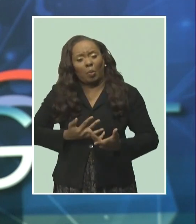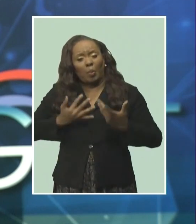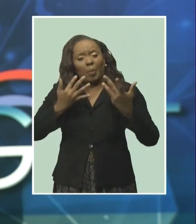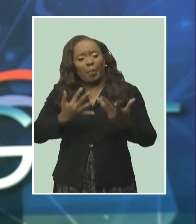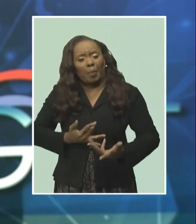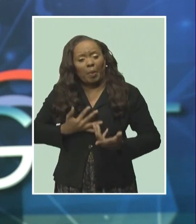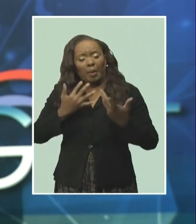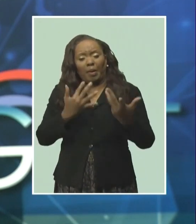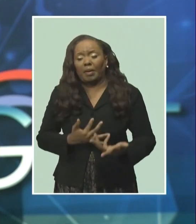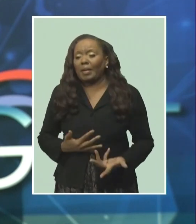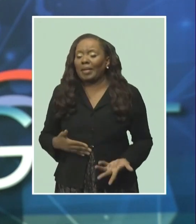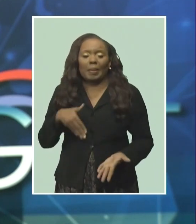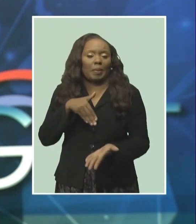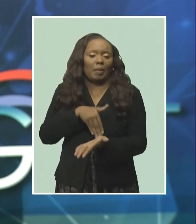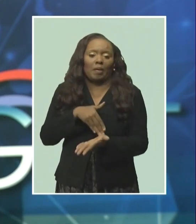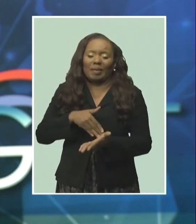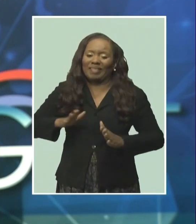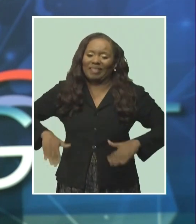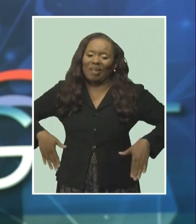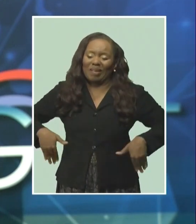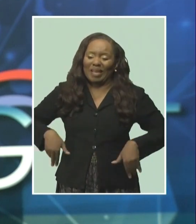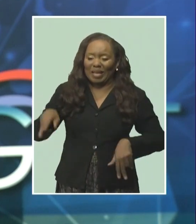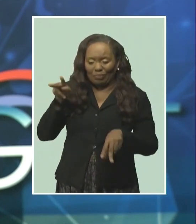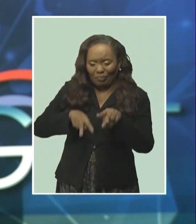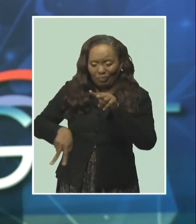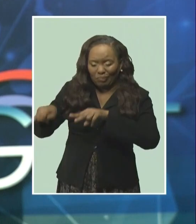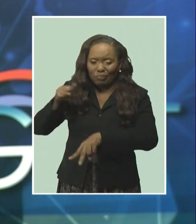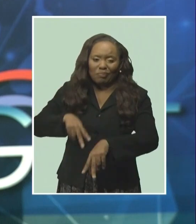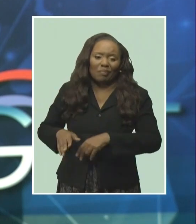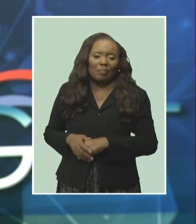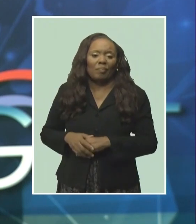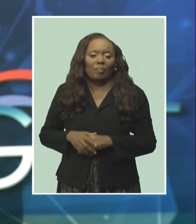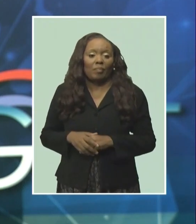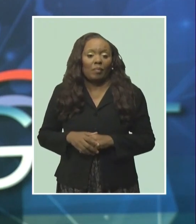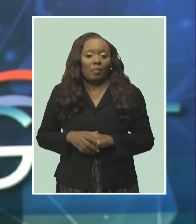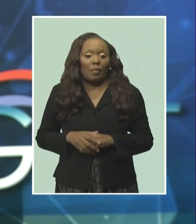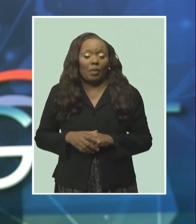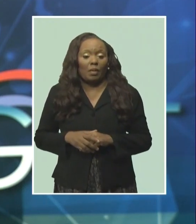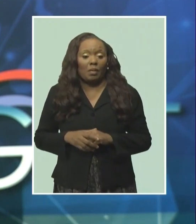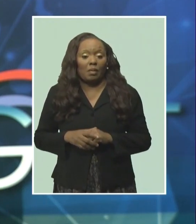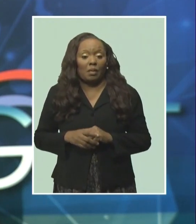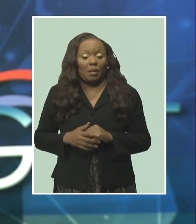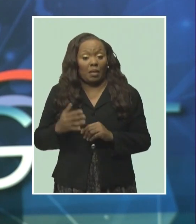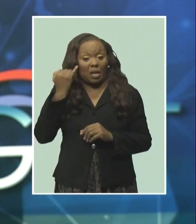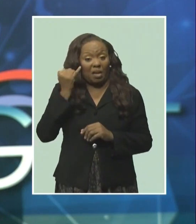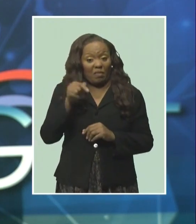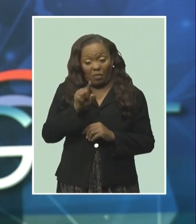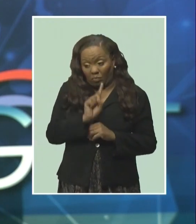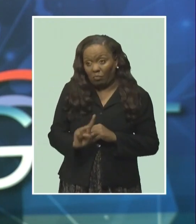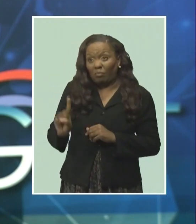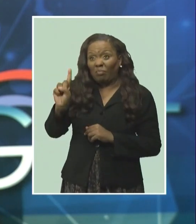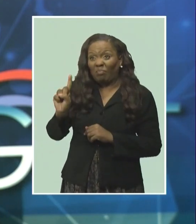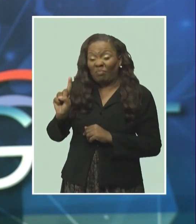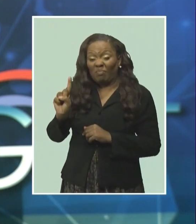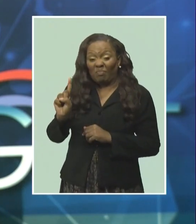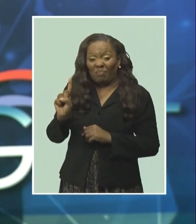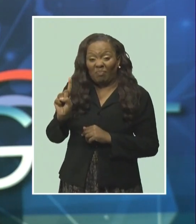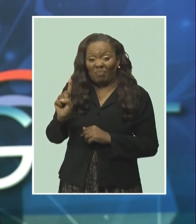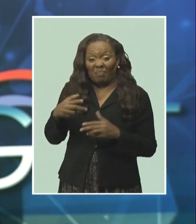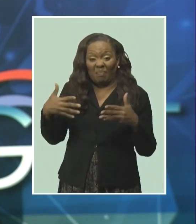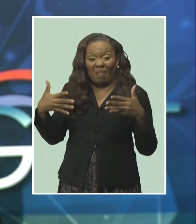appliances, one from the port side and one from the Pine Fire Station with 8 fire officers under my command. We are